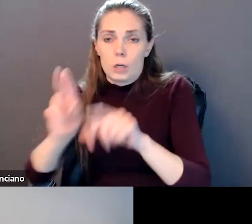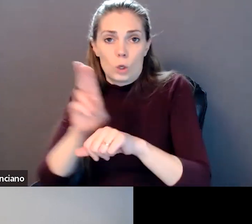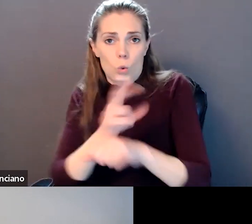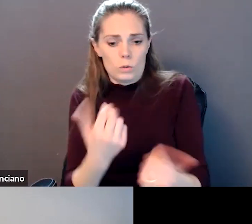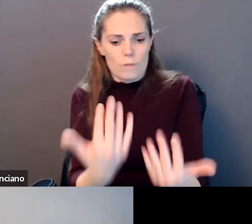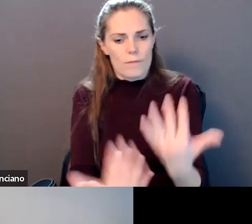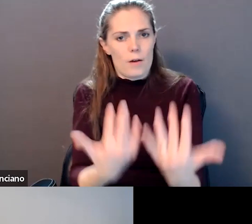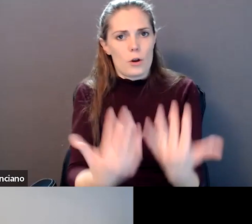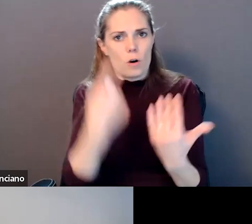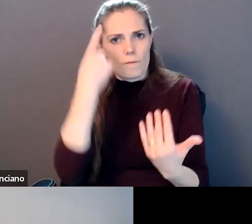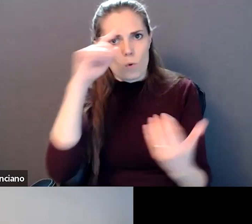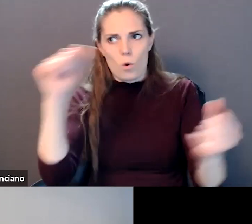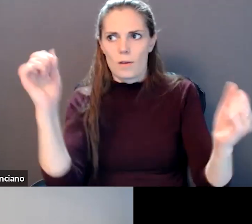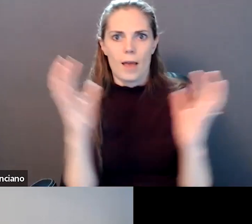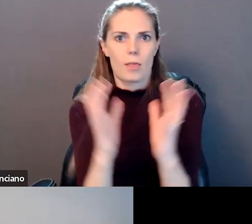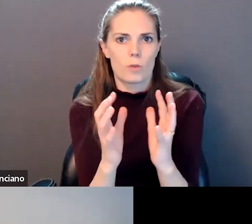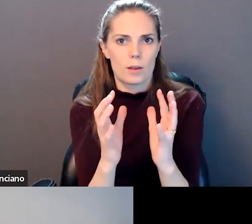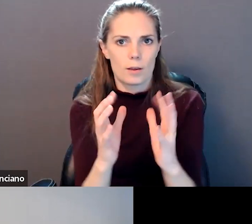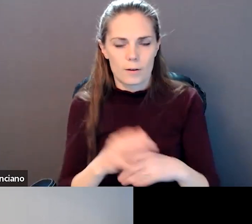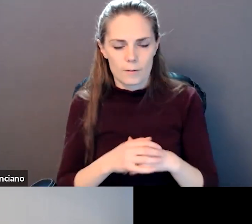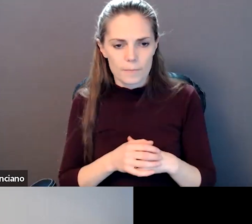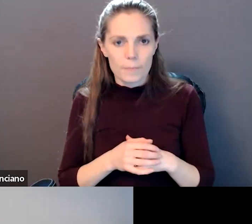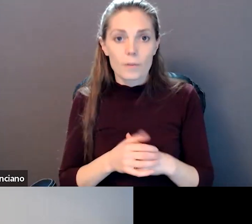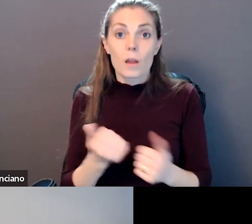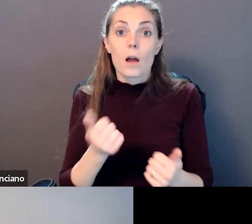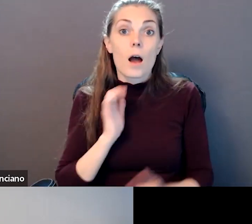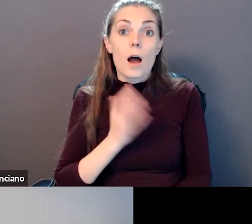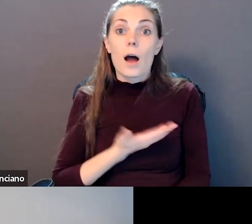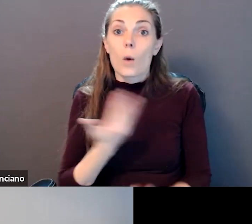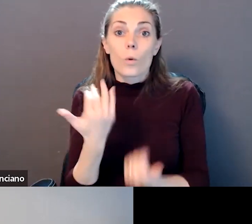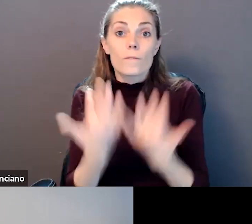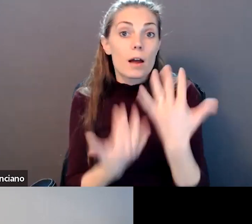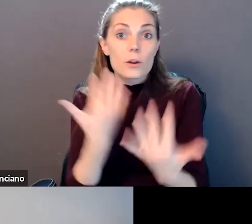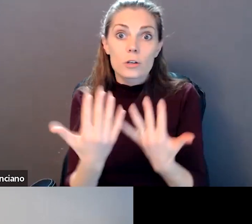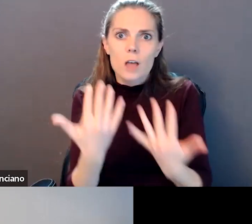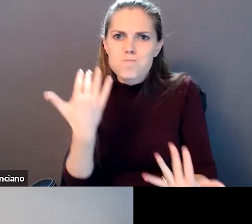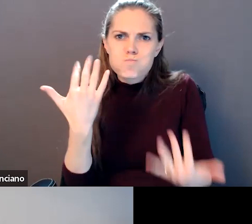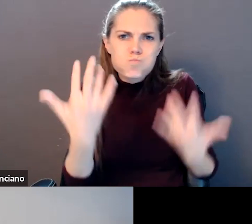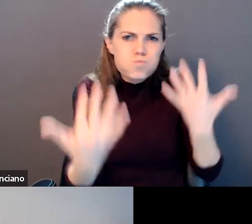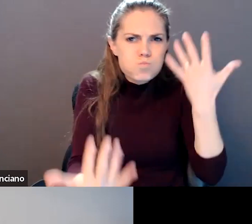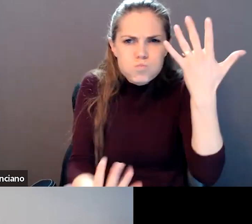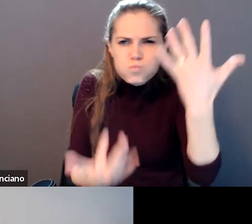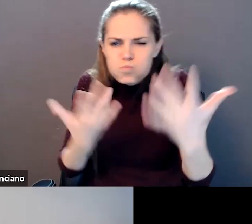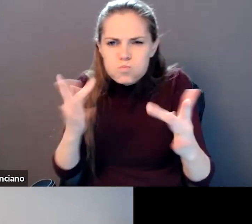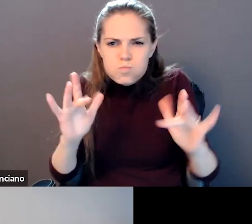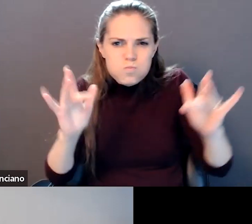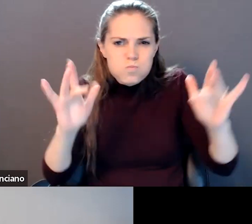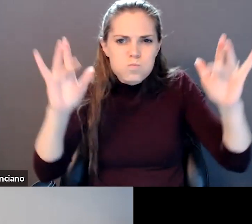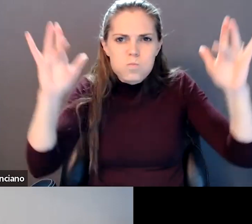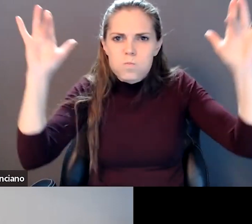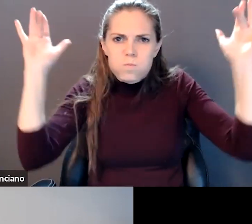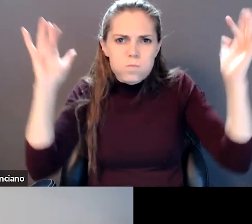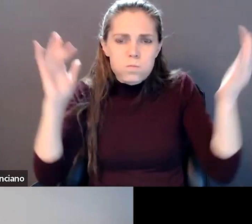burning very big, very bright. They've also been burning,